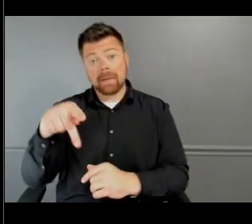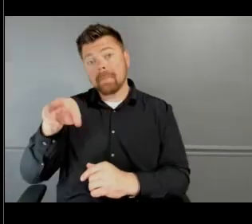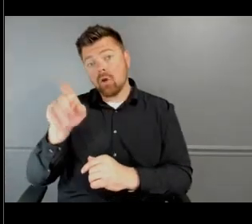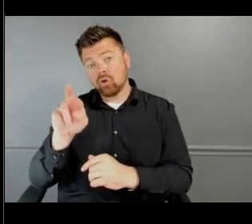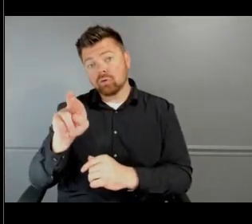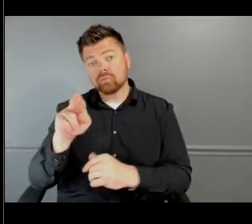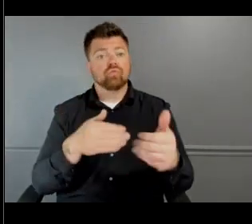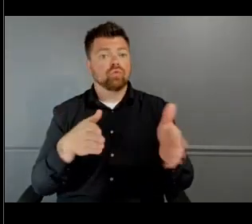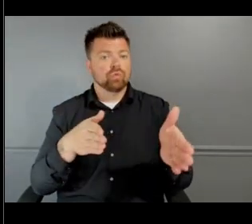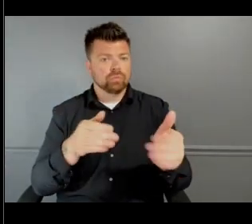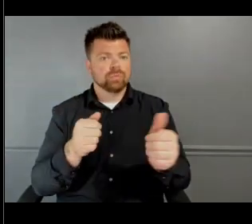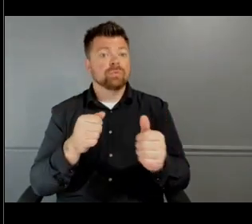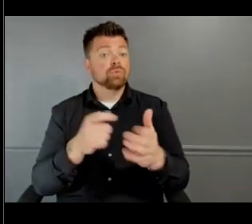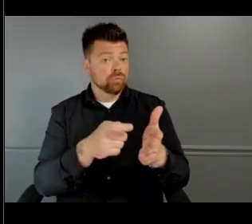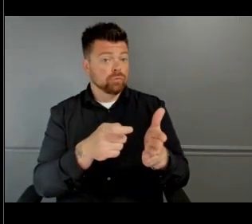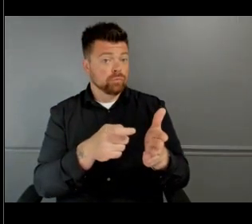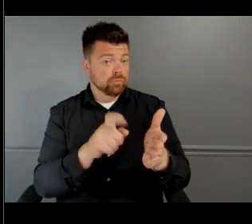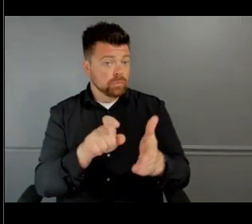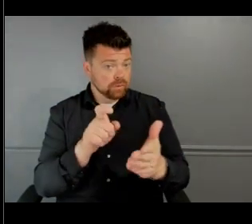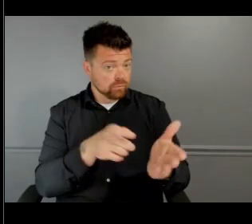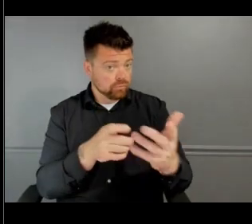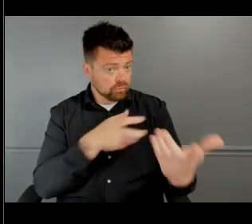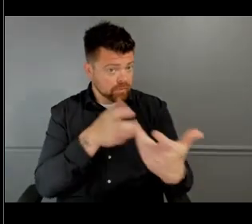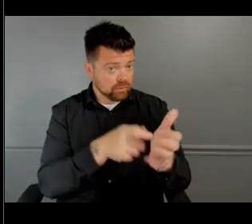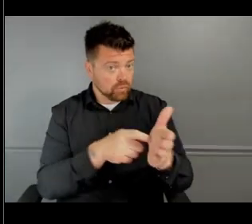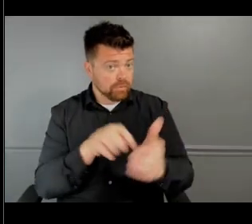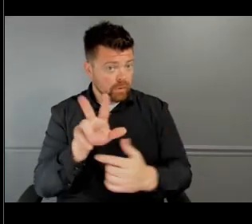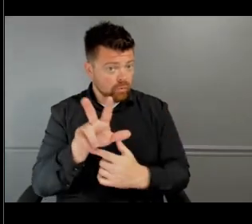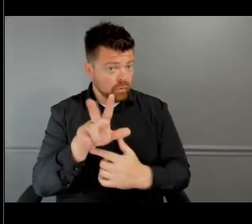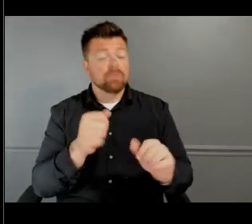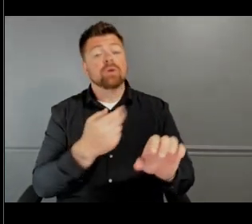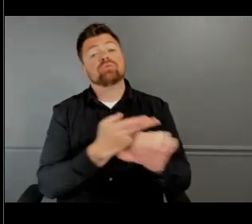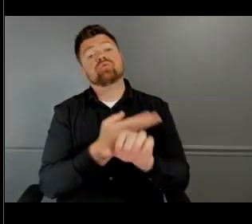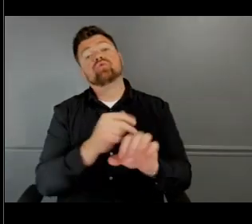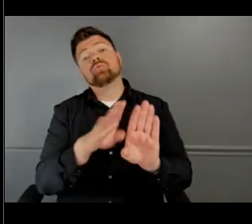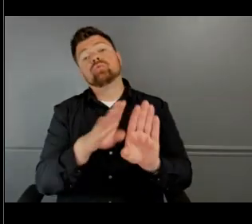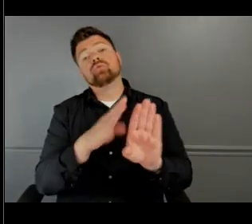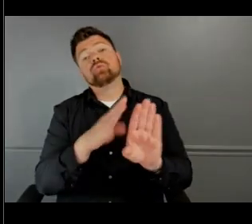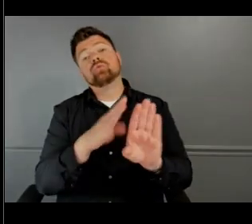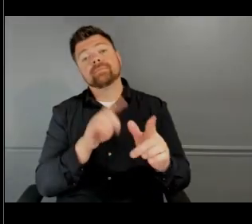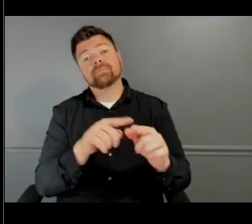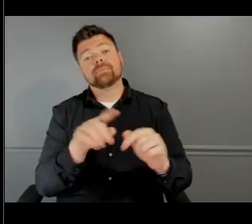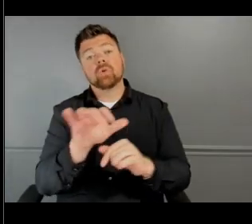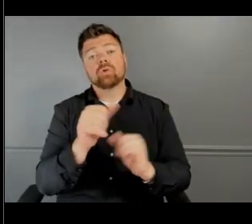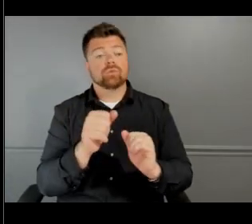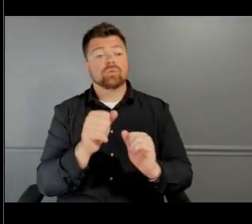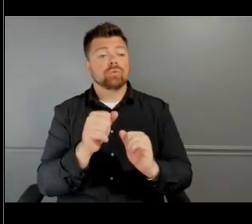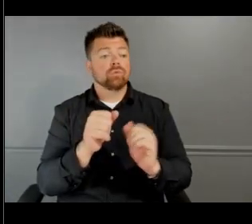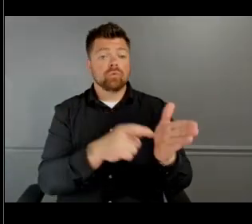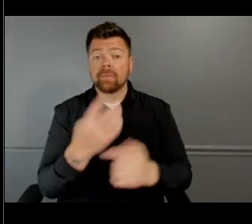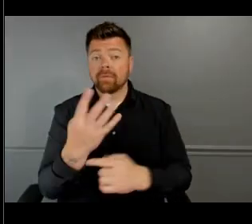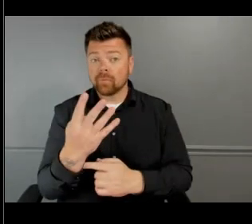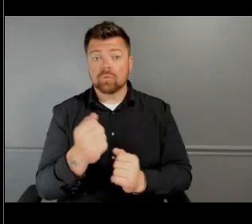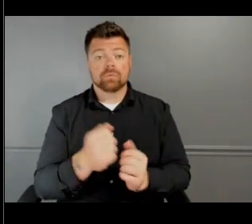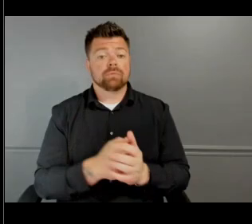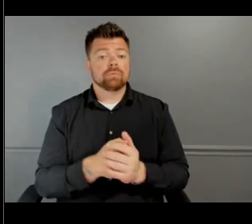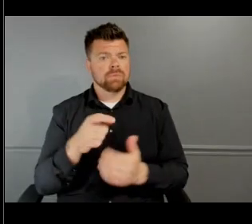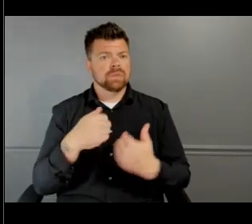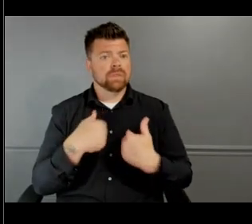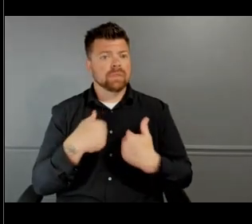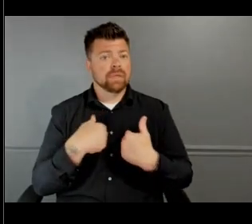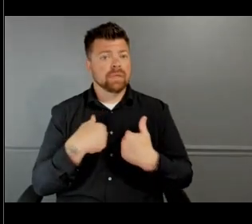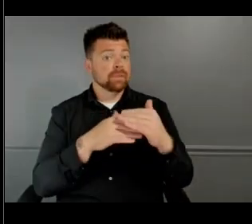to requirement 3, they must have usable doors. They are subject to requirement 4, must be on an accessible